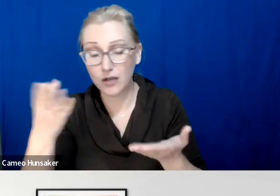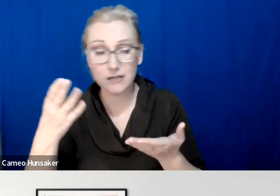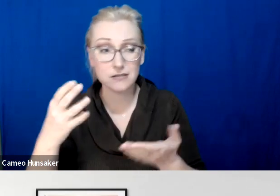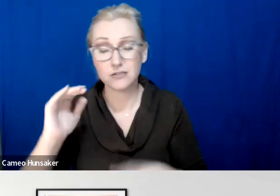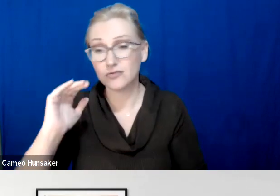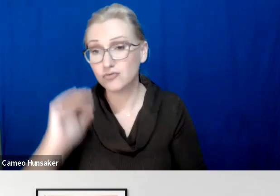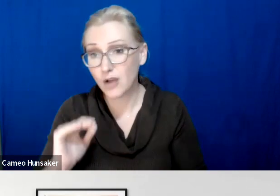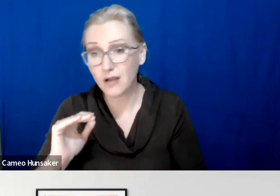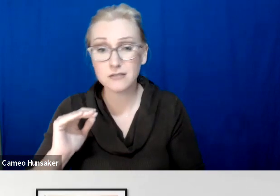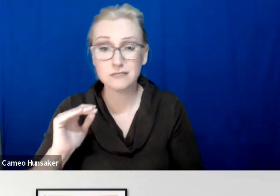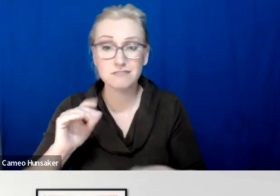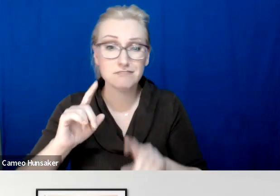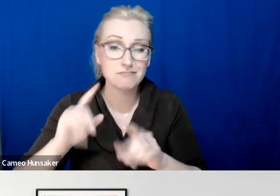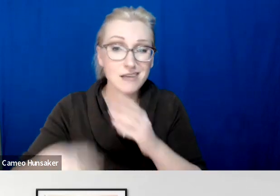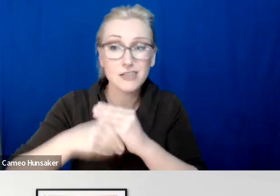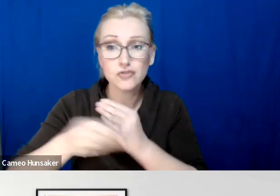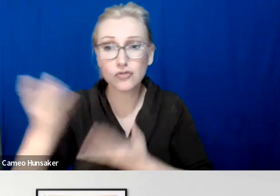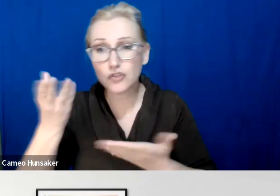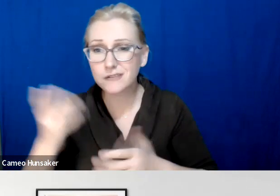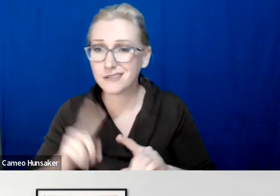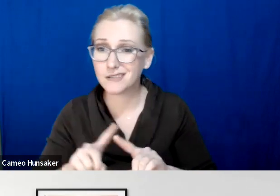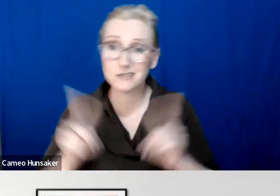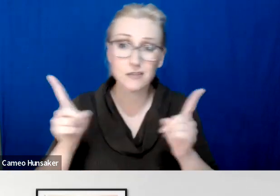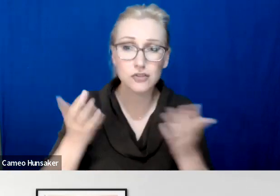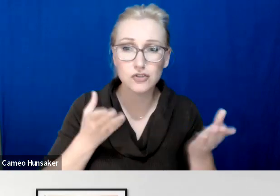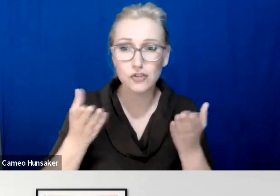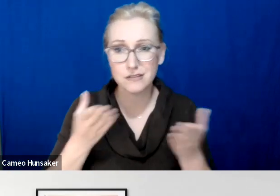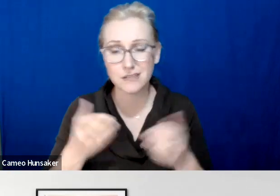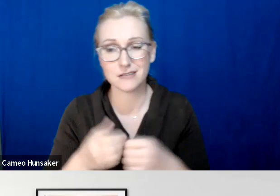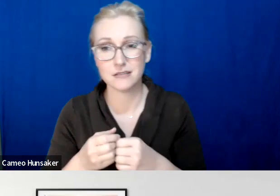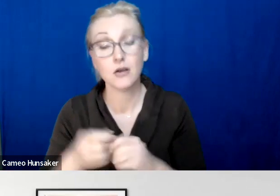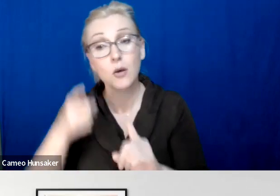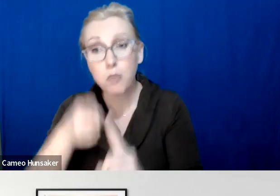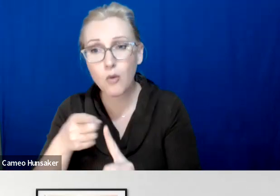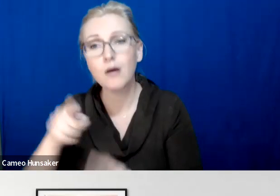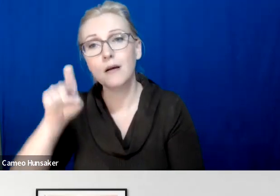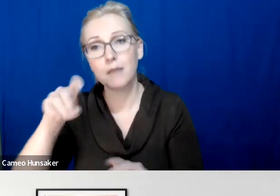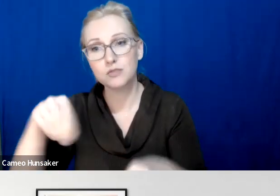different services in order to provide a free and appropriate public education to them.